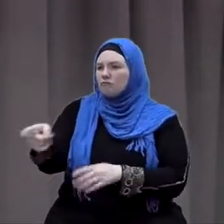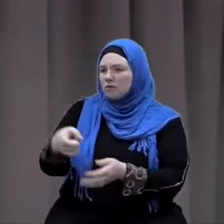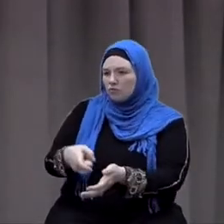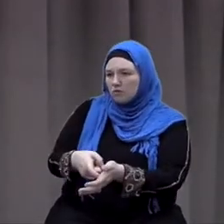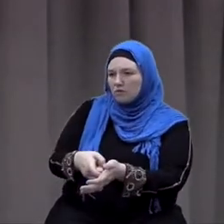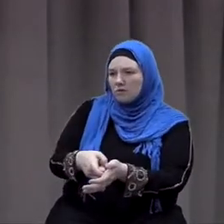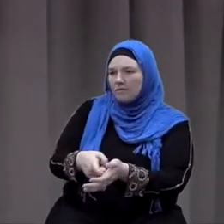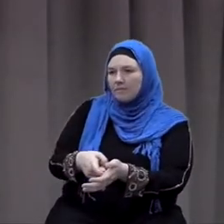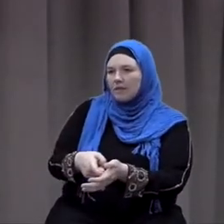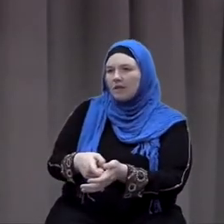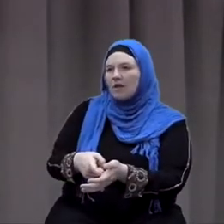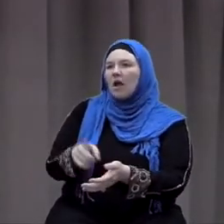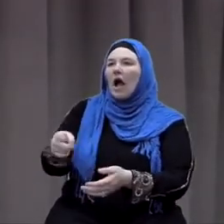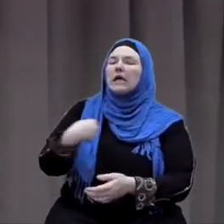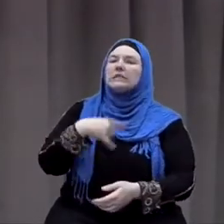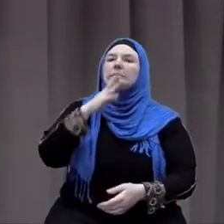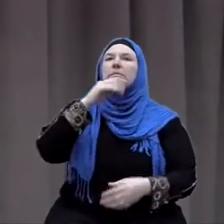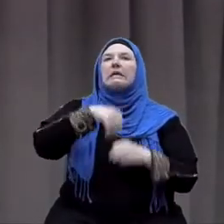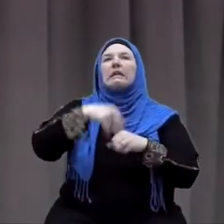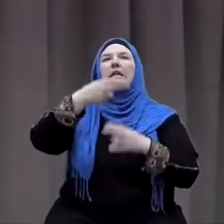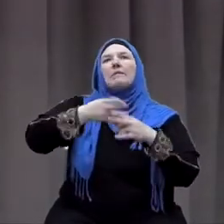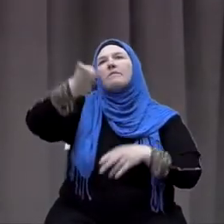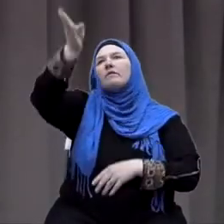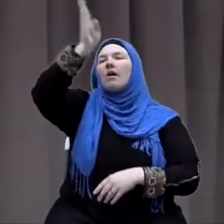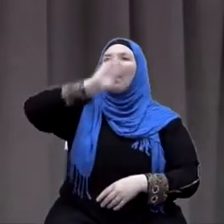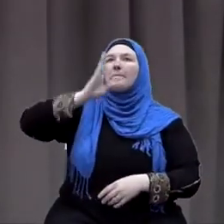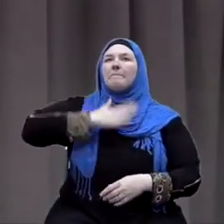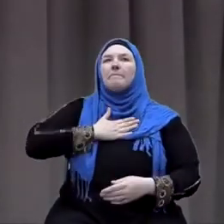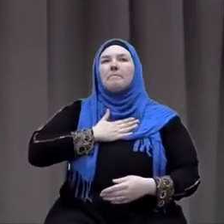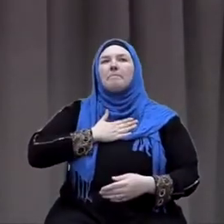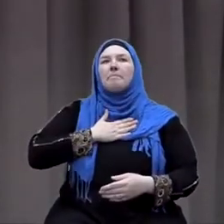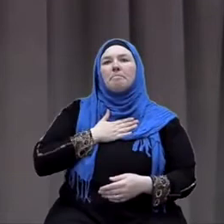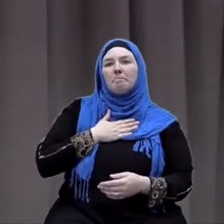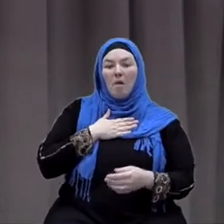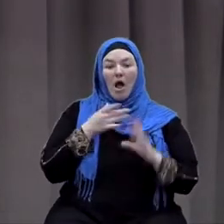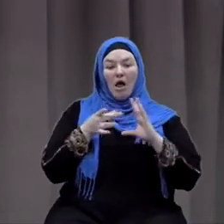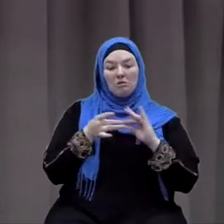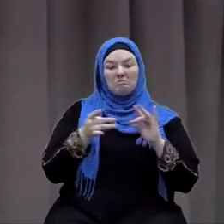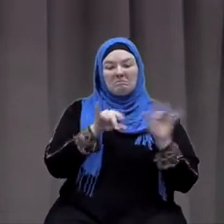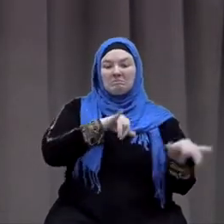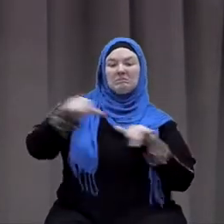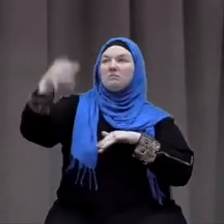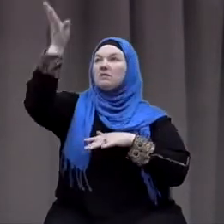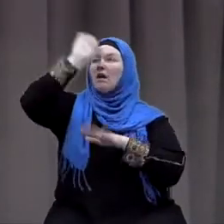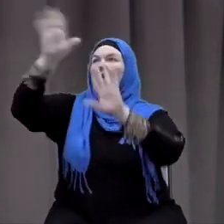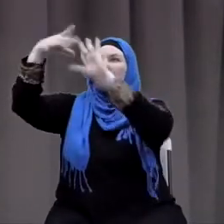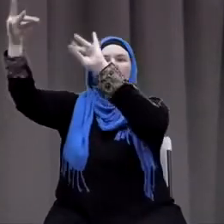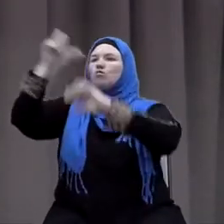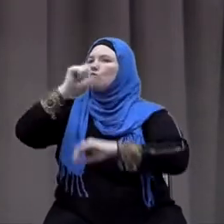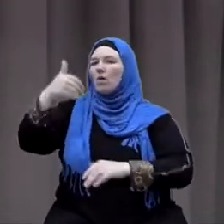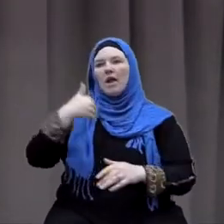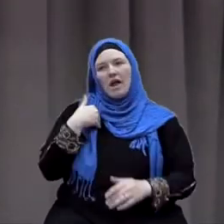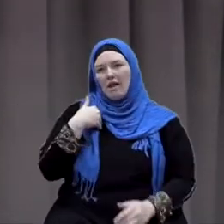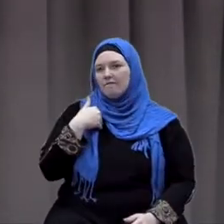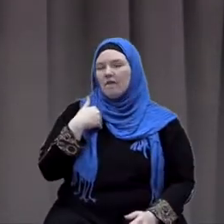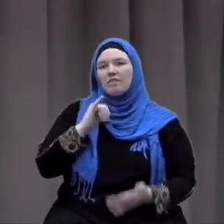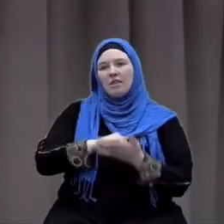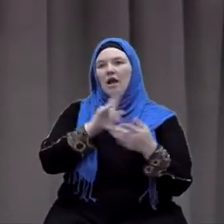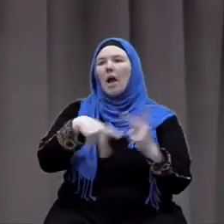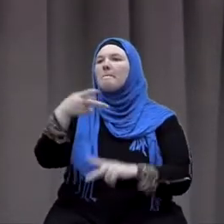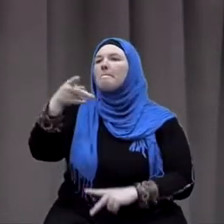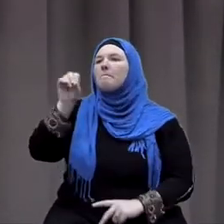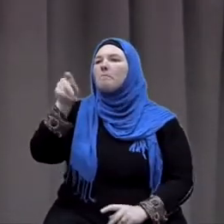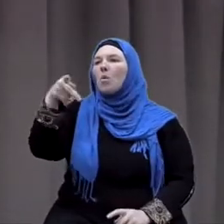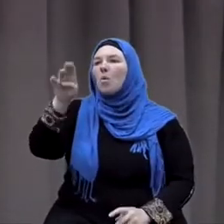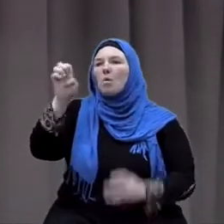speaking in the name of God and his word is as good as God's word. We don't have papacy in Islam.